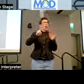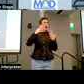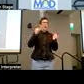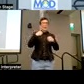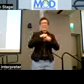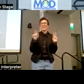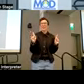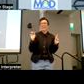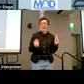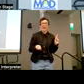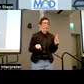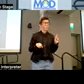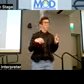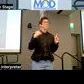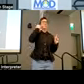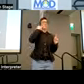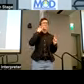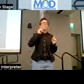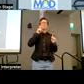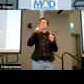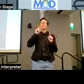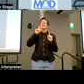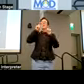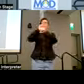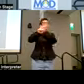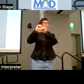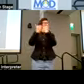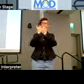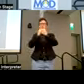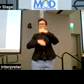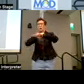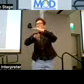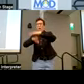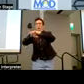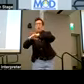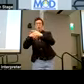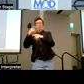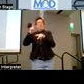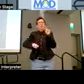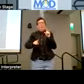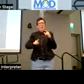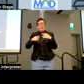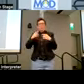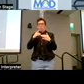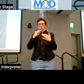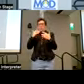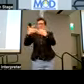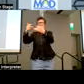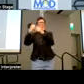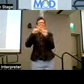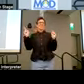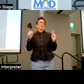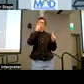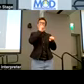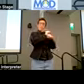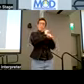make a difference. If I'm at an agency, sometimes you just don't make a difference. You can't, you can't get the audience. You can't get to where you need to go. And certainly the folks that work day to day that are